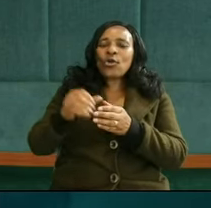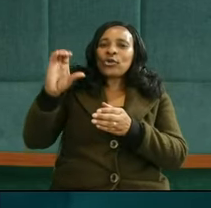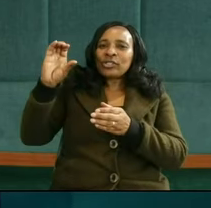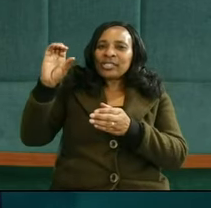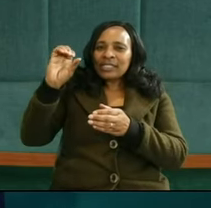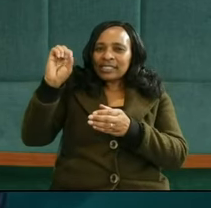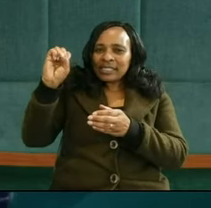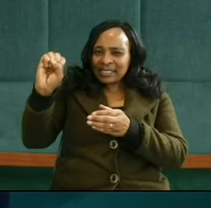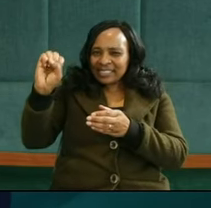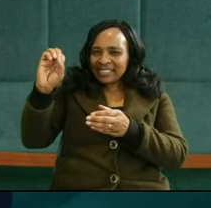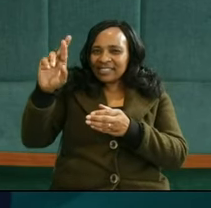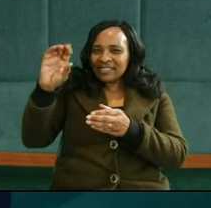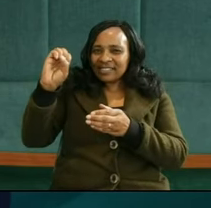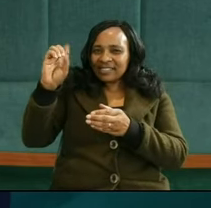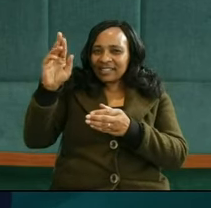in Samaria,